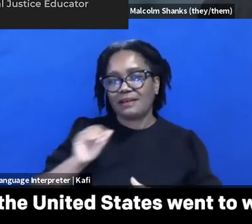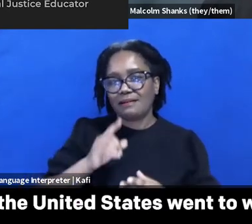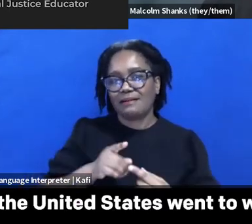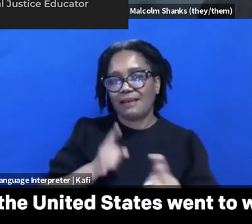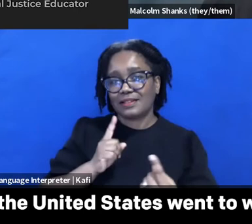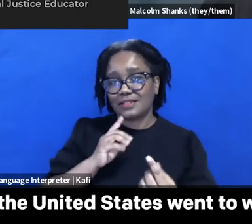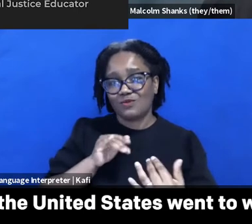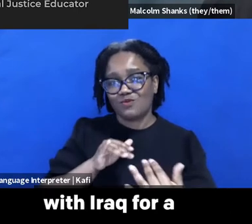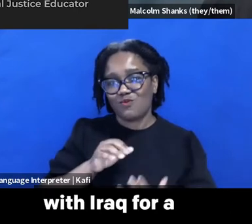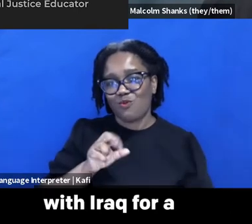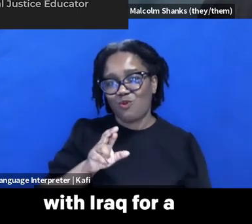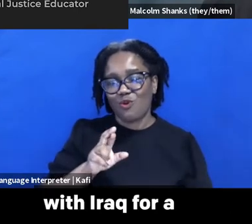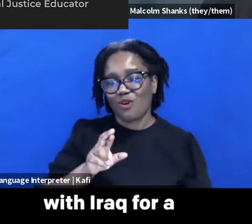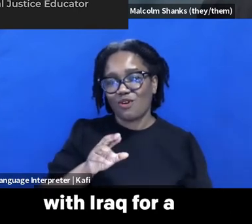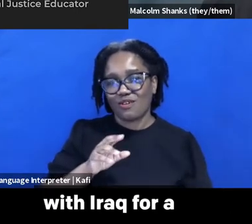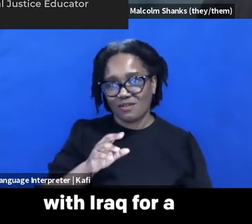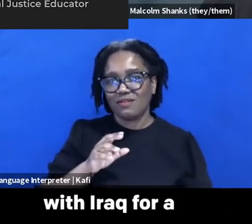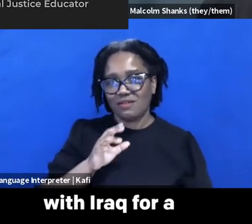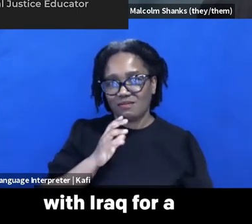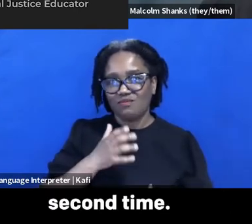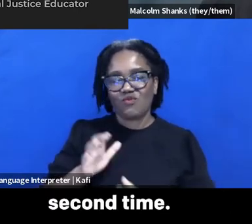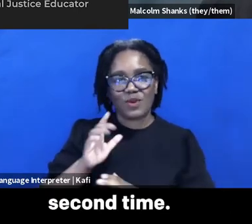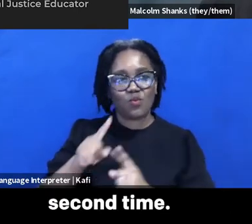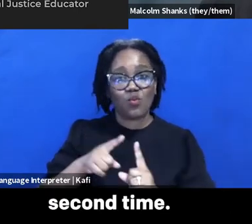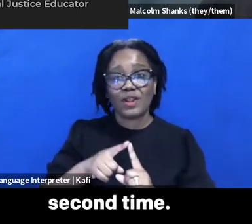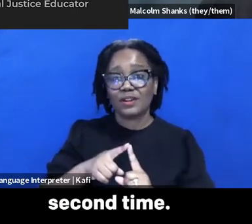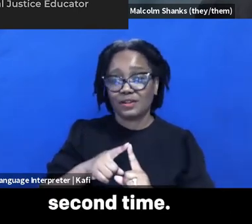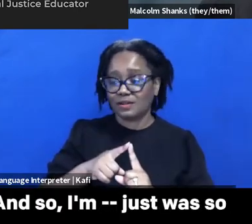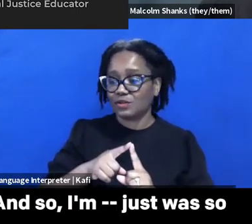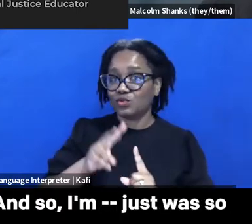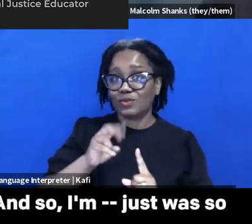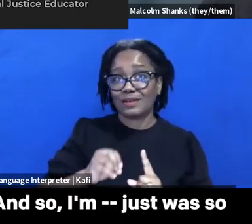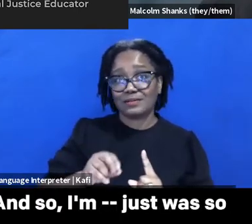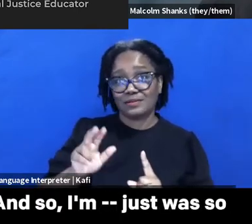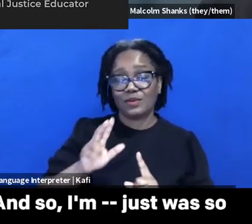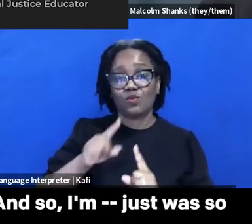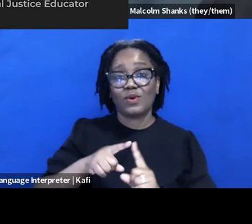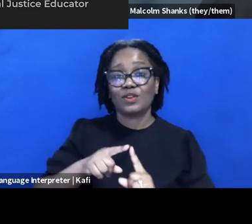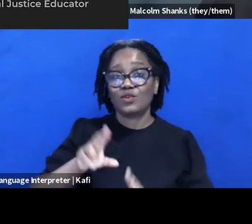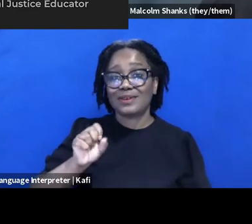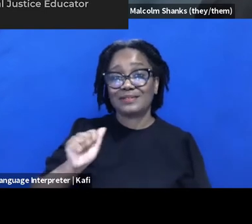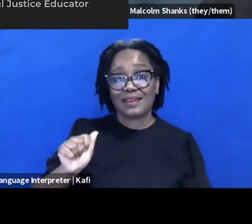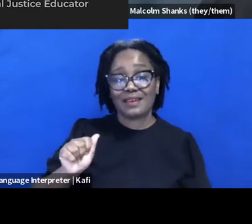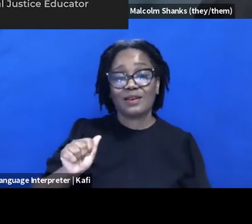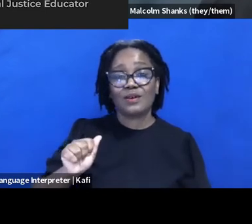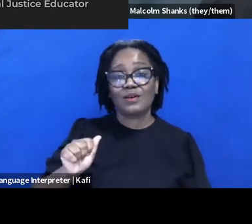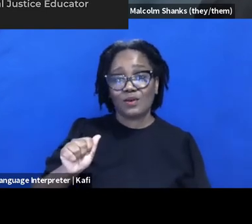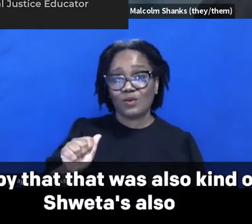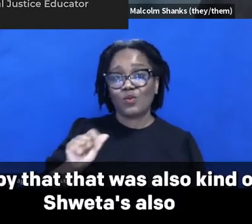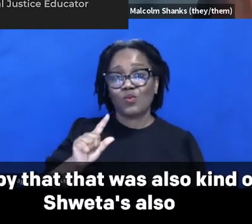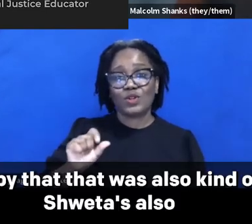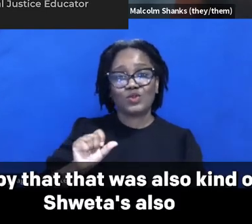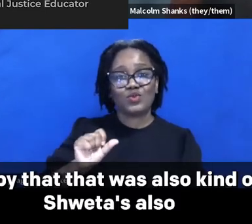2003, when the United States went to war with Iraq for a second time. And so